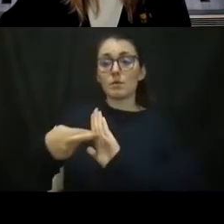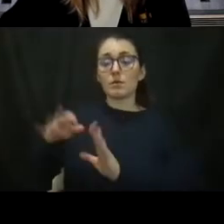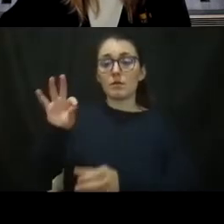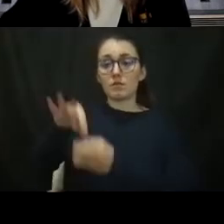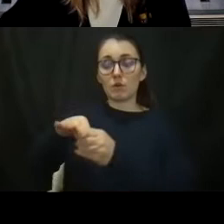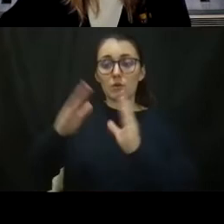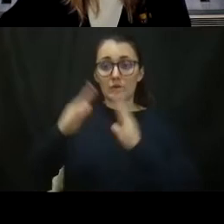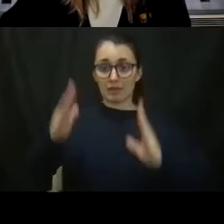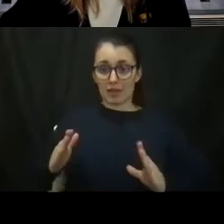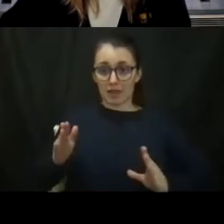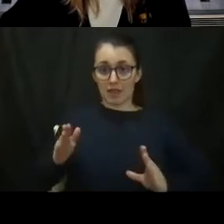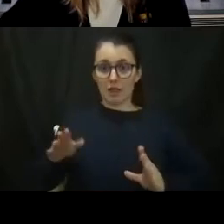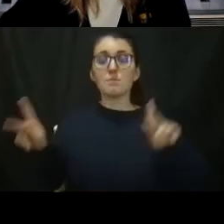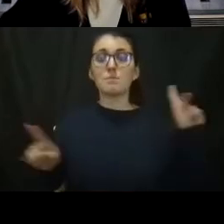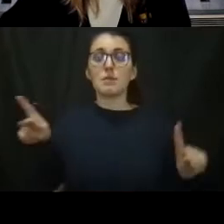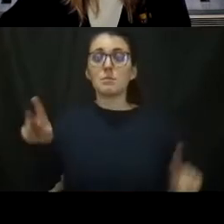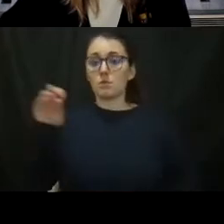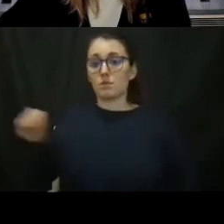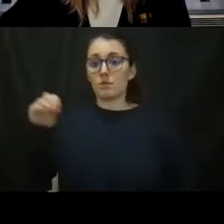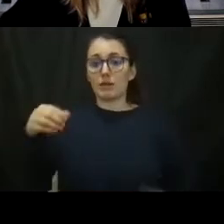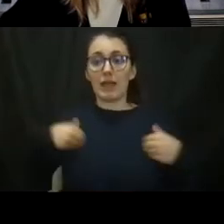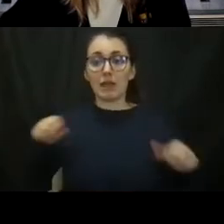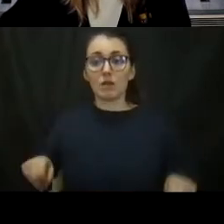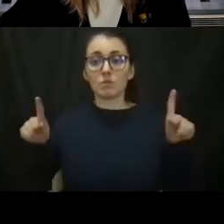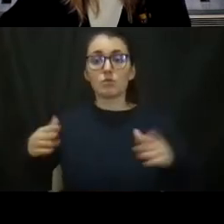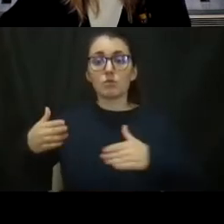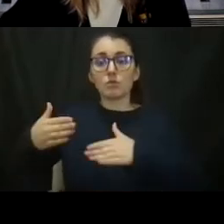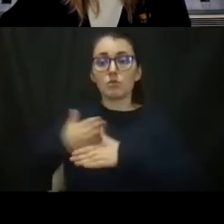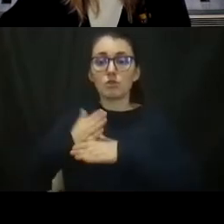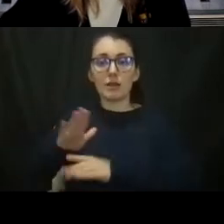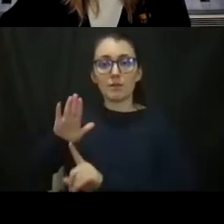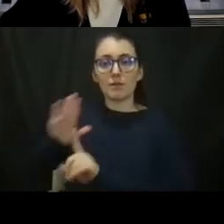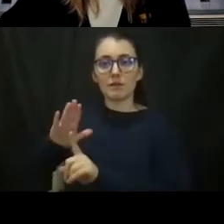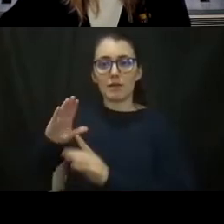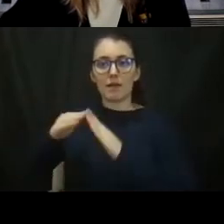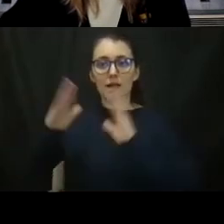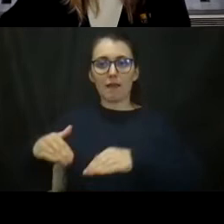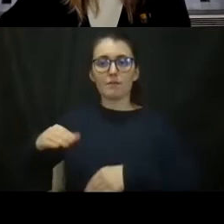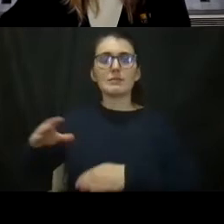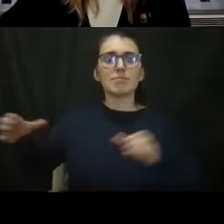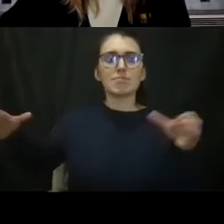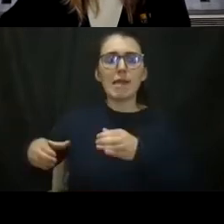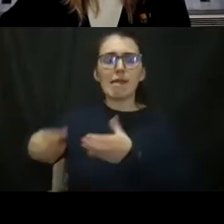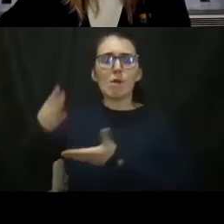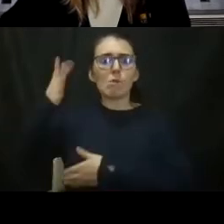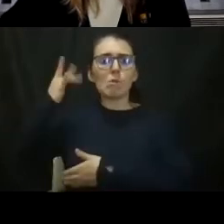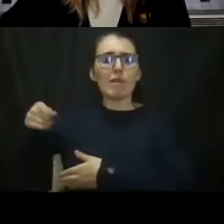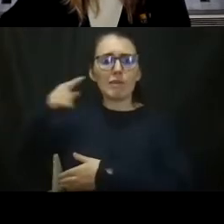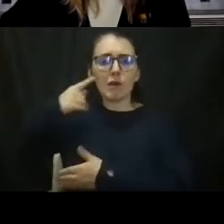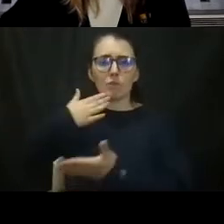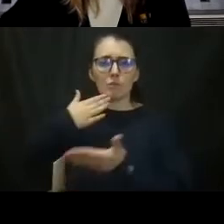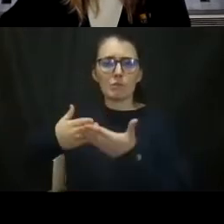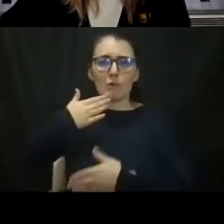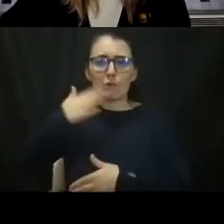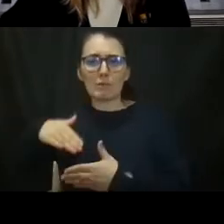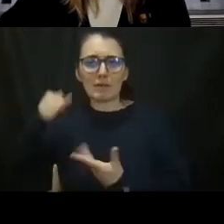House chamber, the people of Oregon had a chance to share with a House committee why they thought it was a good or bad